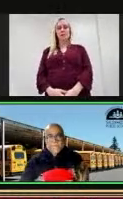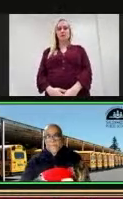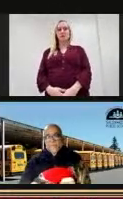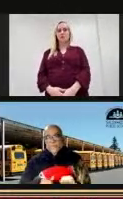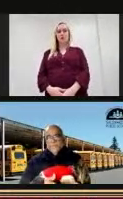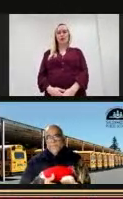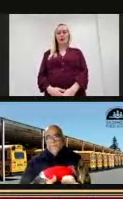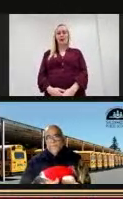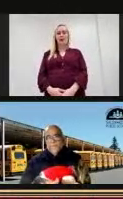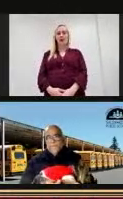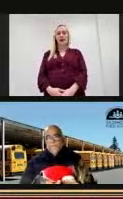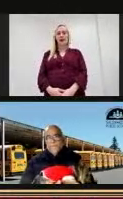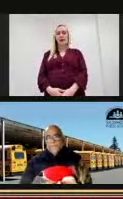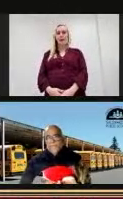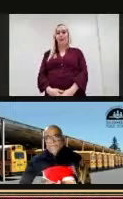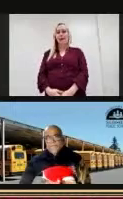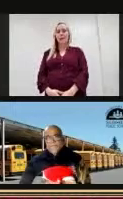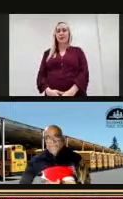Okay,